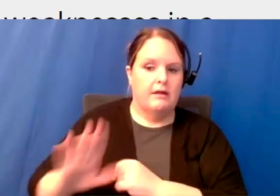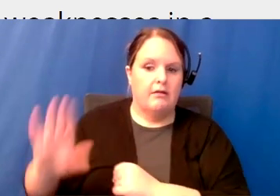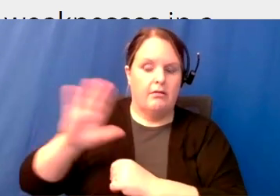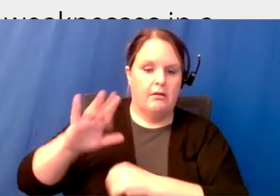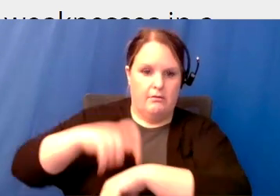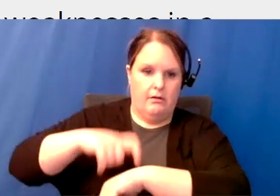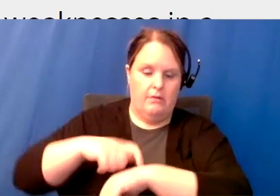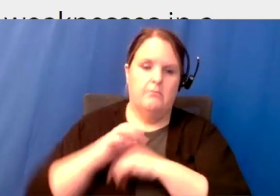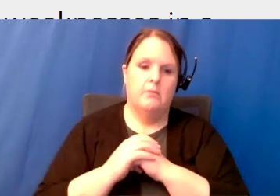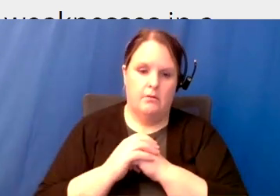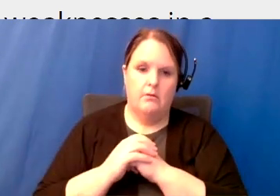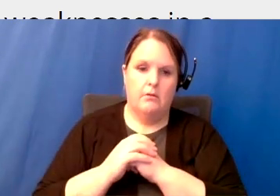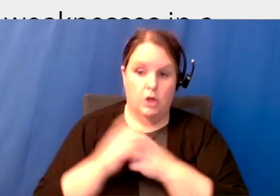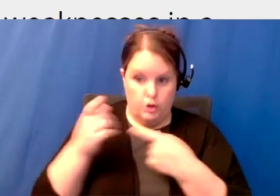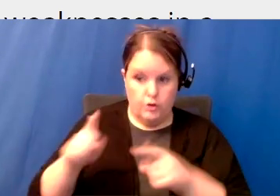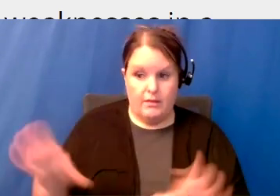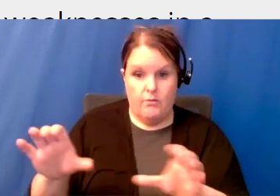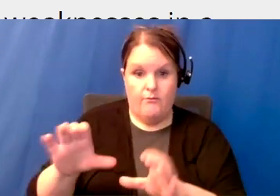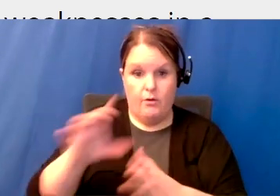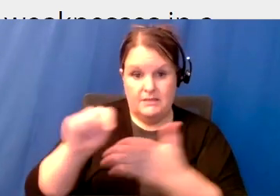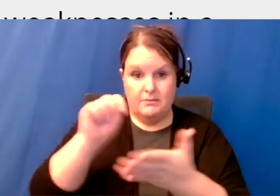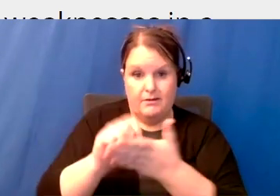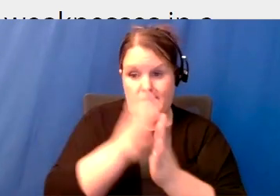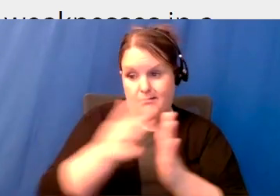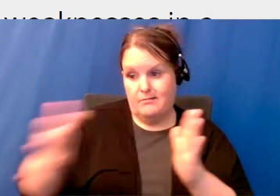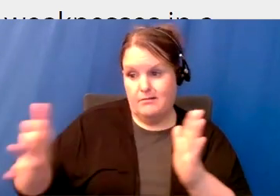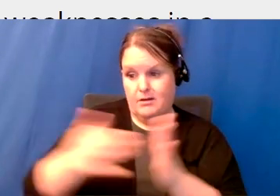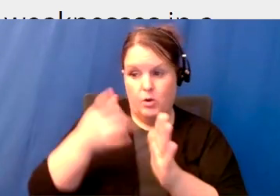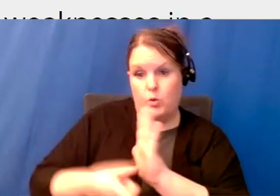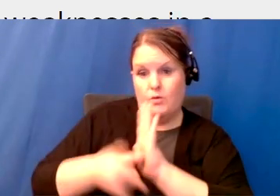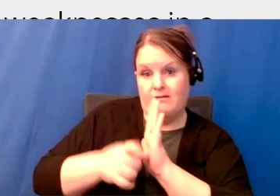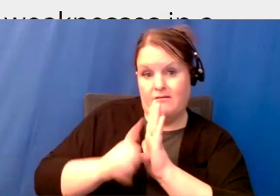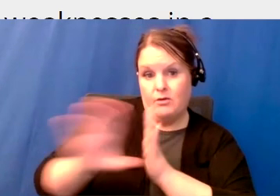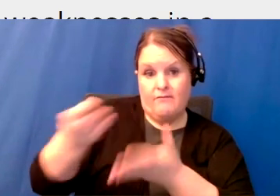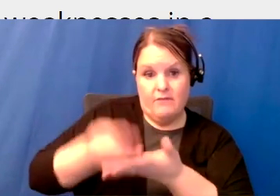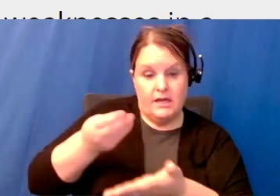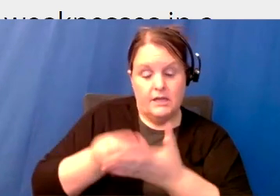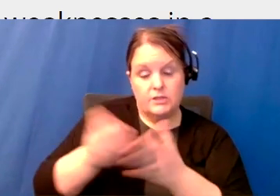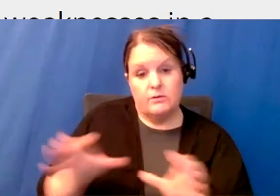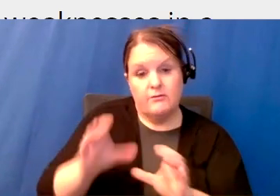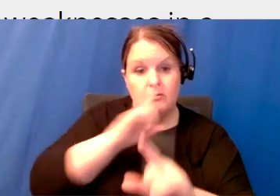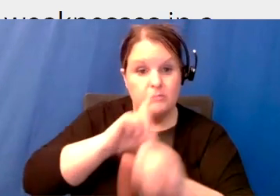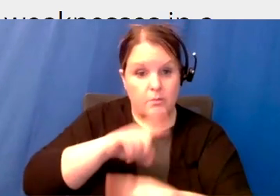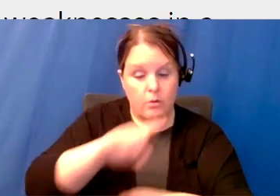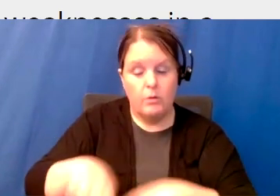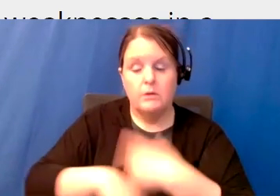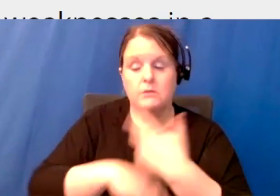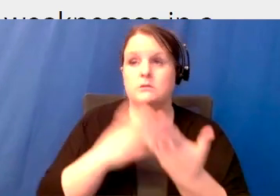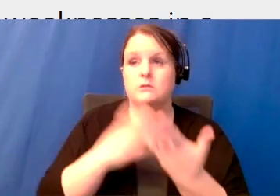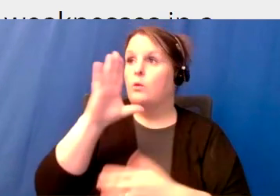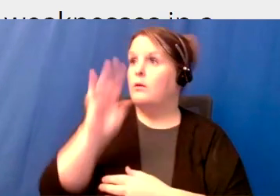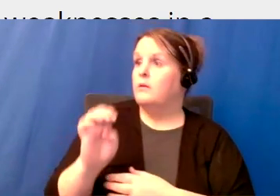the performance period, right? So we're going to need to be reviewing financial and performance reports, right? These are going to